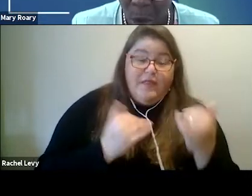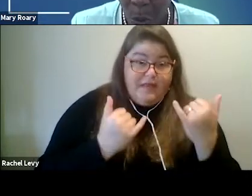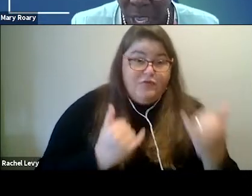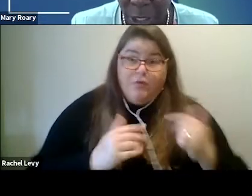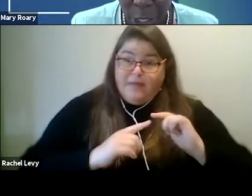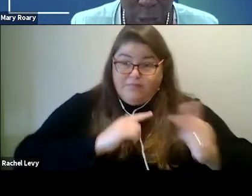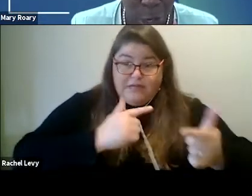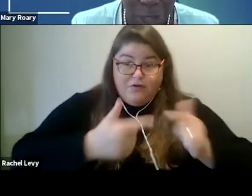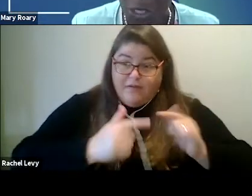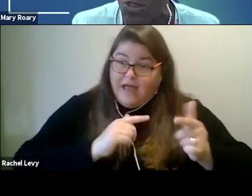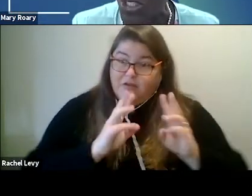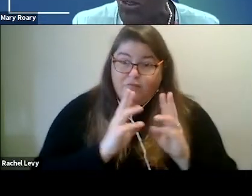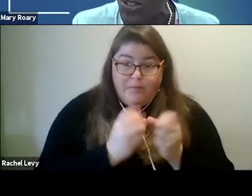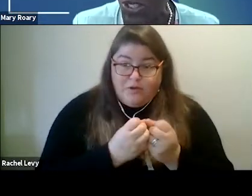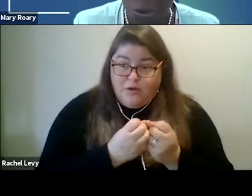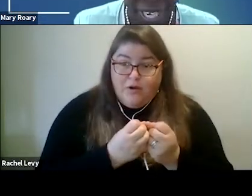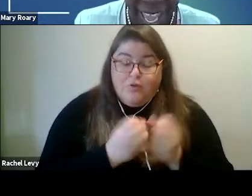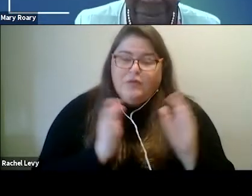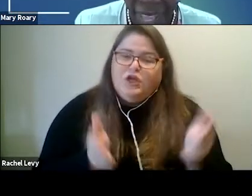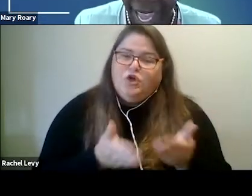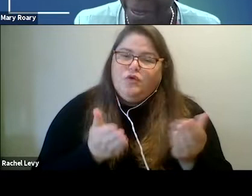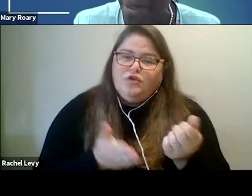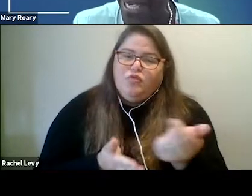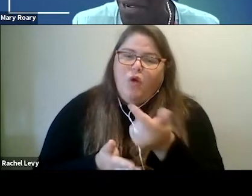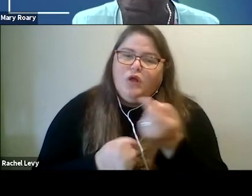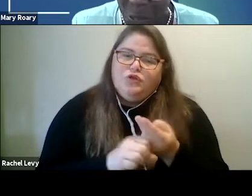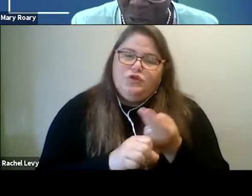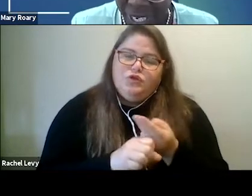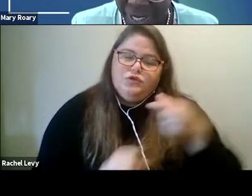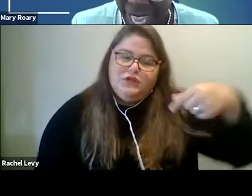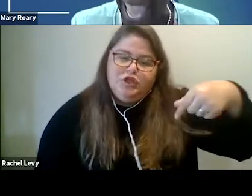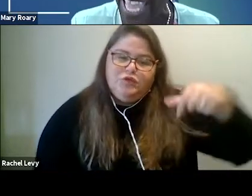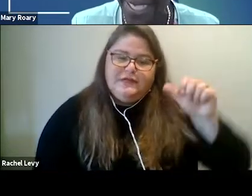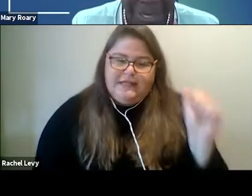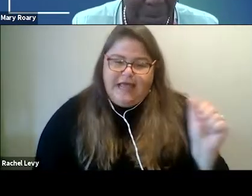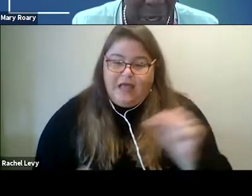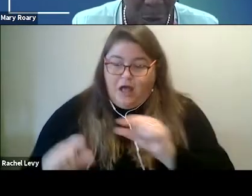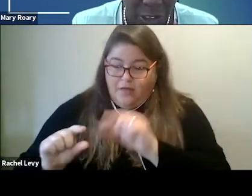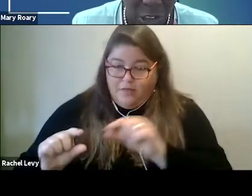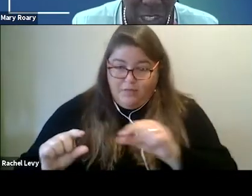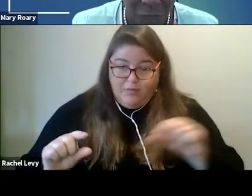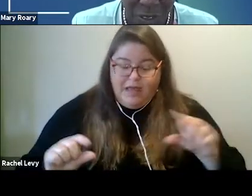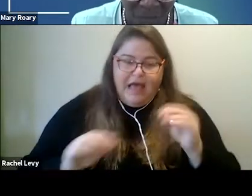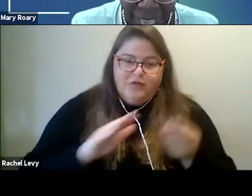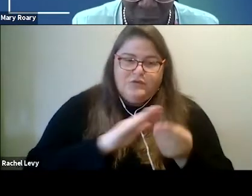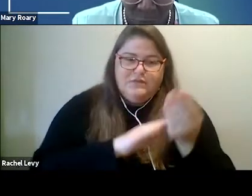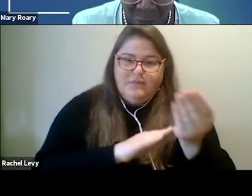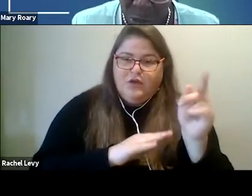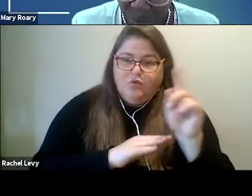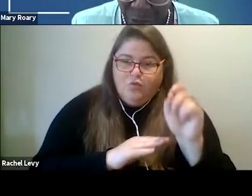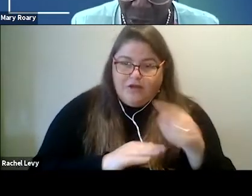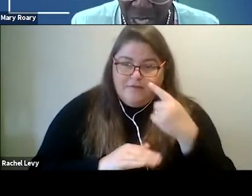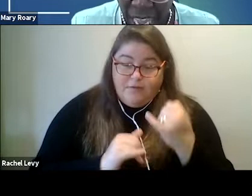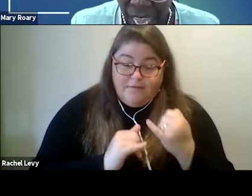webinar. We encourage all of you to use the Q&A at the bottom of your screens and to submit questions for